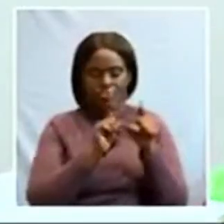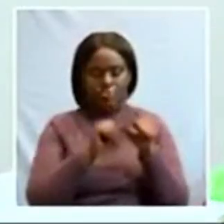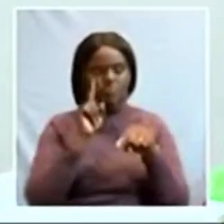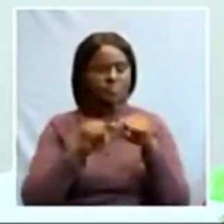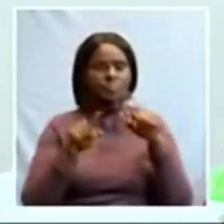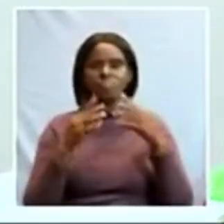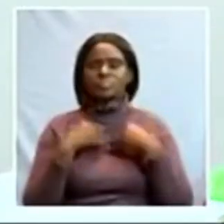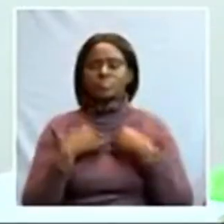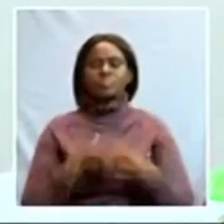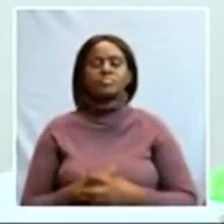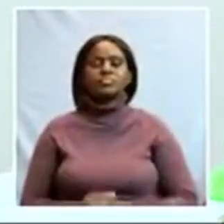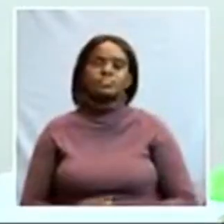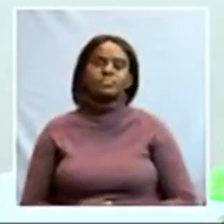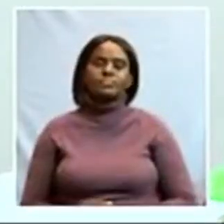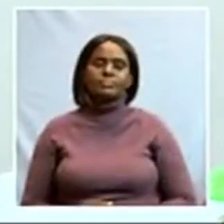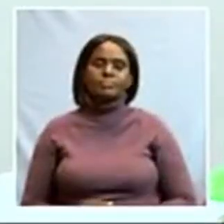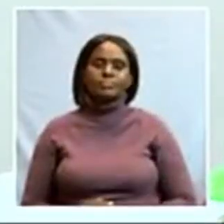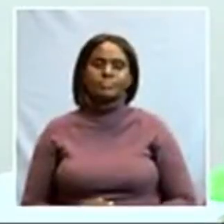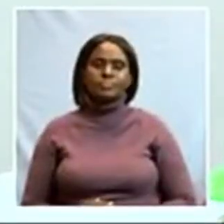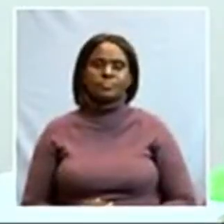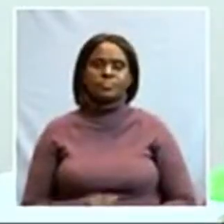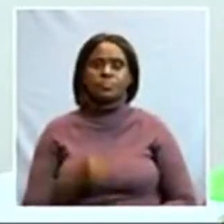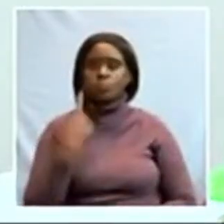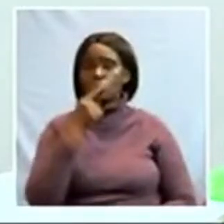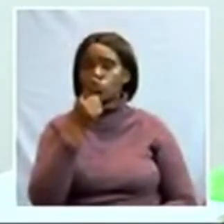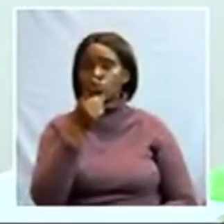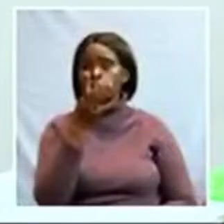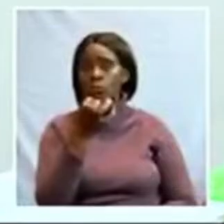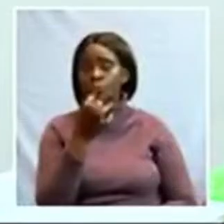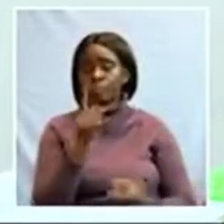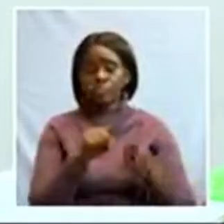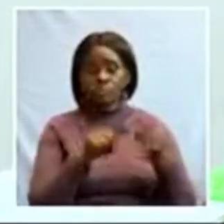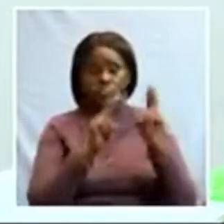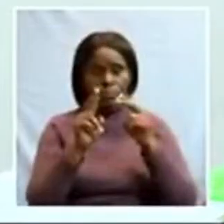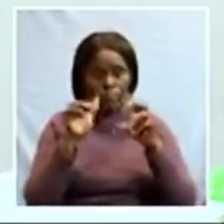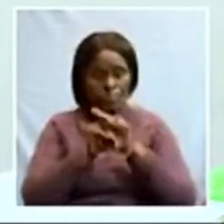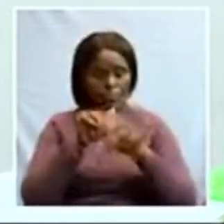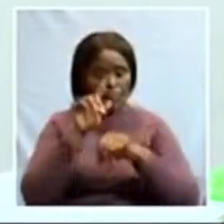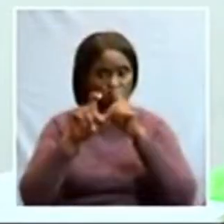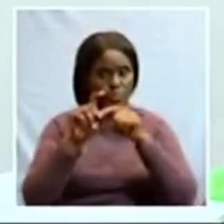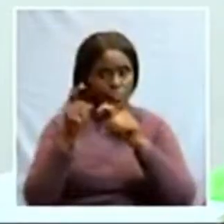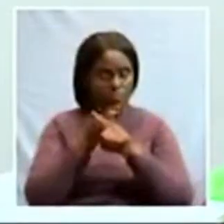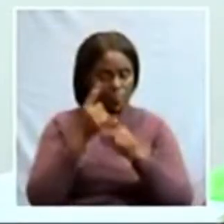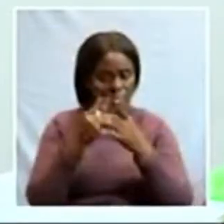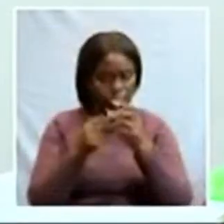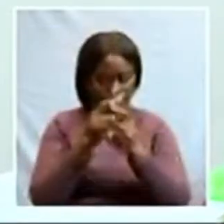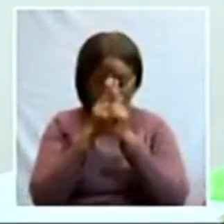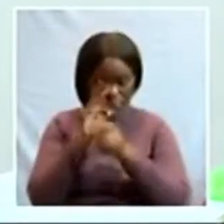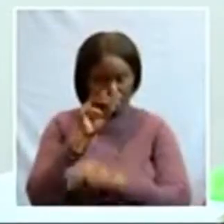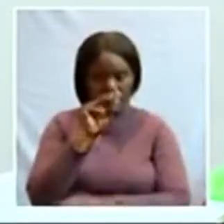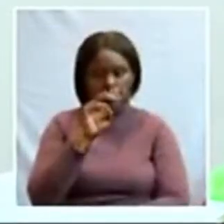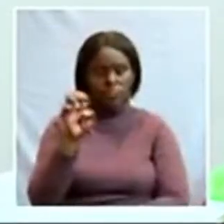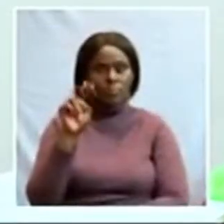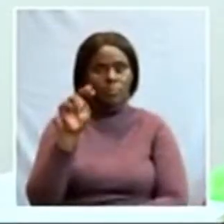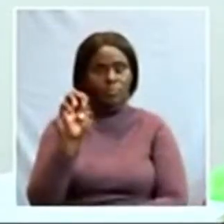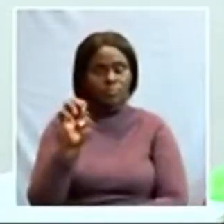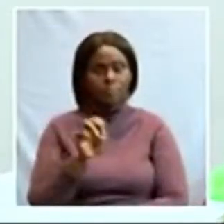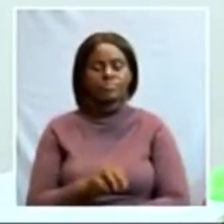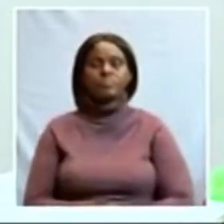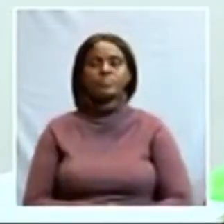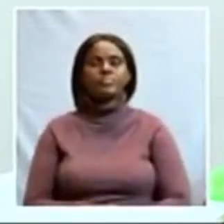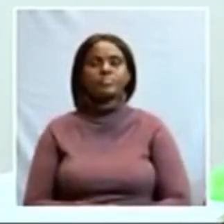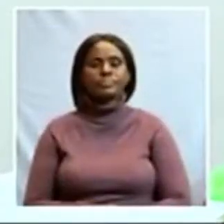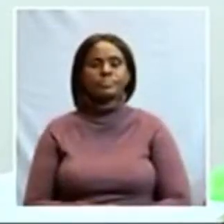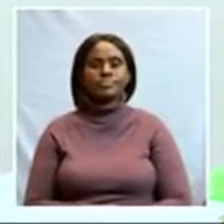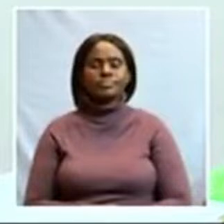unacceptable. Oh, thank you, Chair. Who do you want to answer the question from Honorable Mwene? Okay, allow me